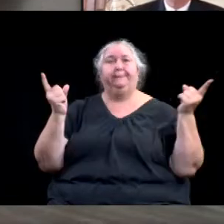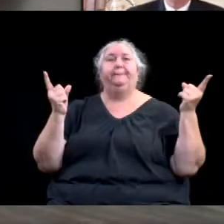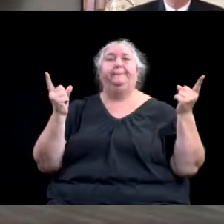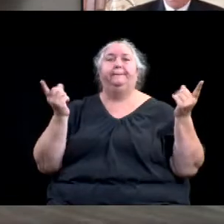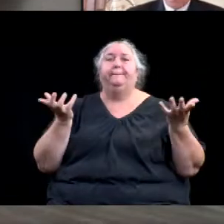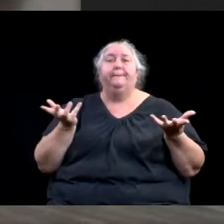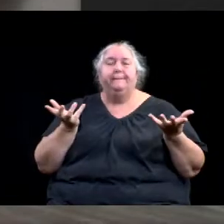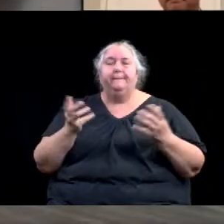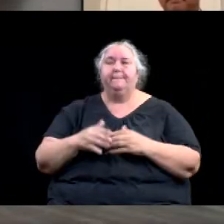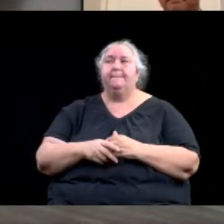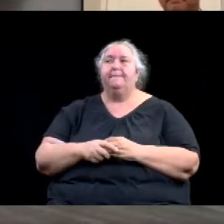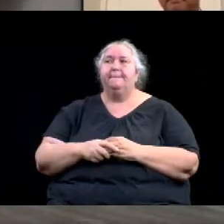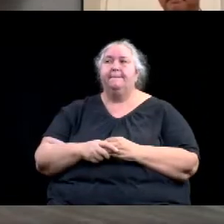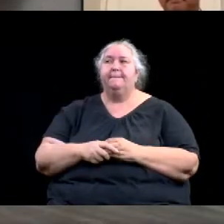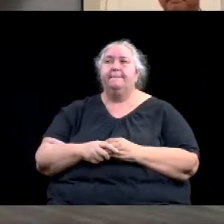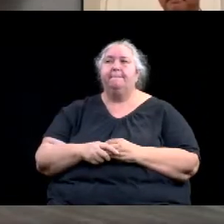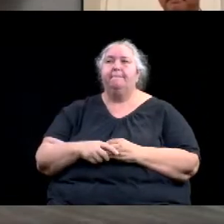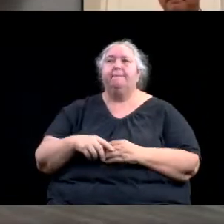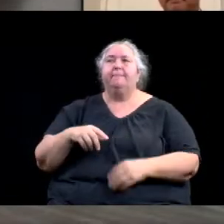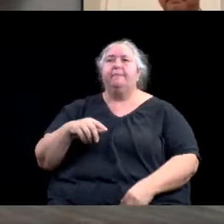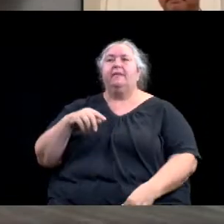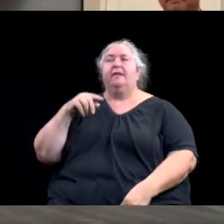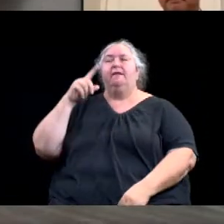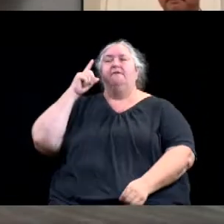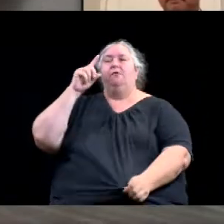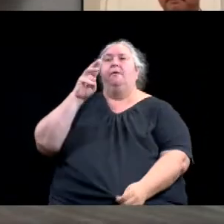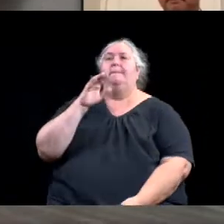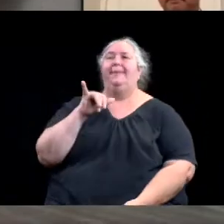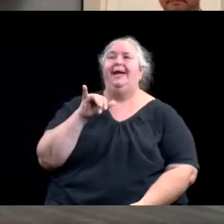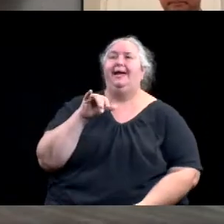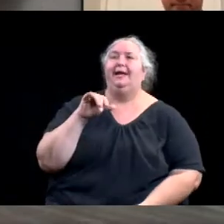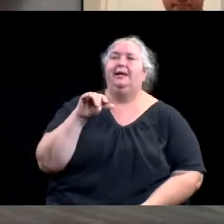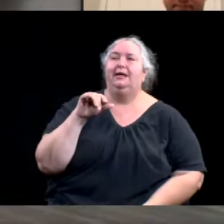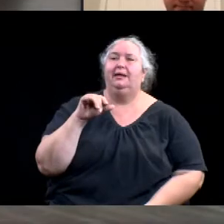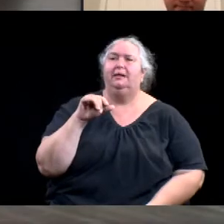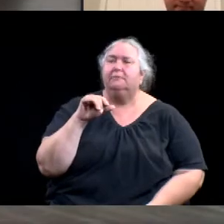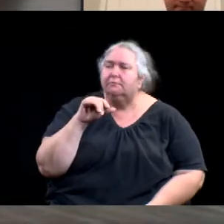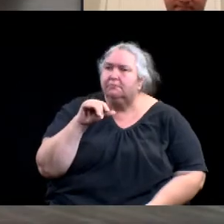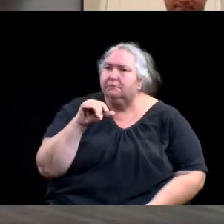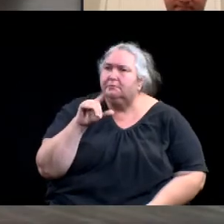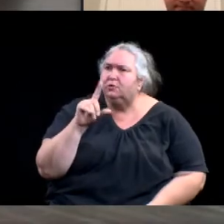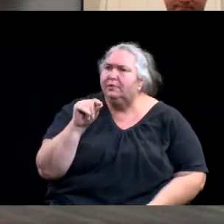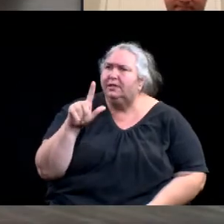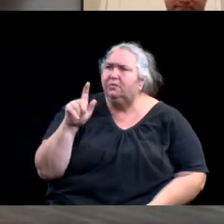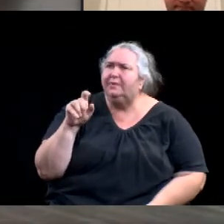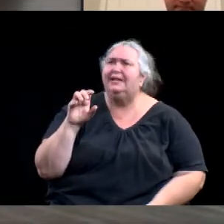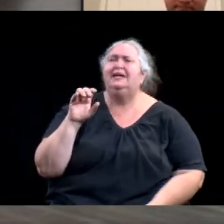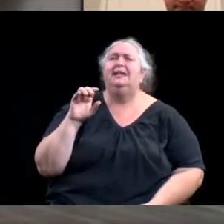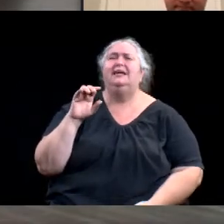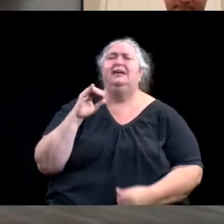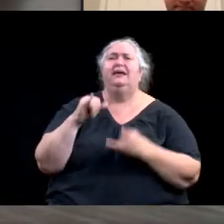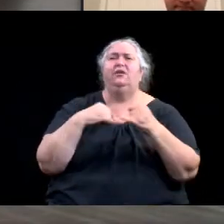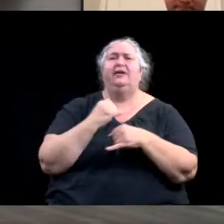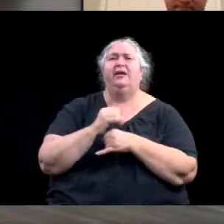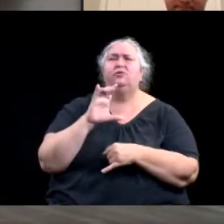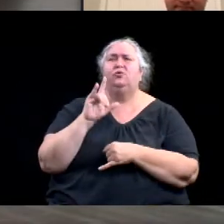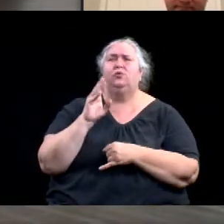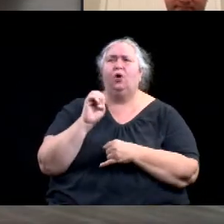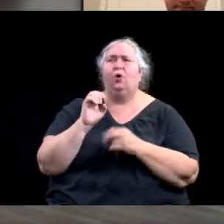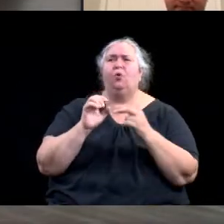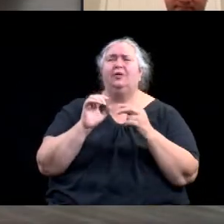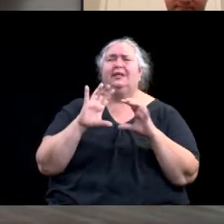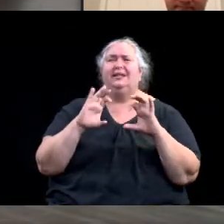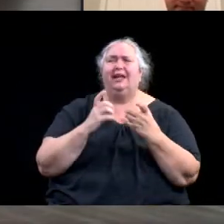Council's Building Safety Month. And I believe Bobby Horner will be receiving this proclamation remotely as well. Is Bobby on the